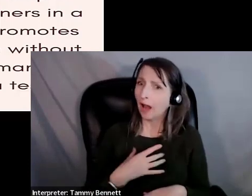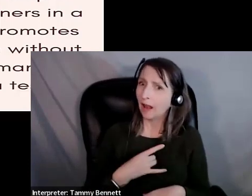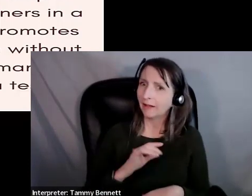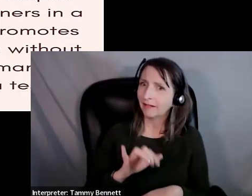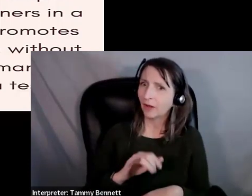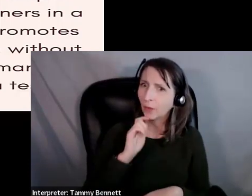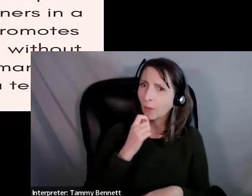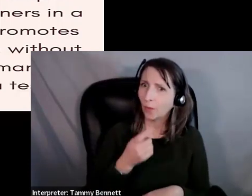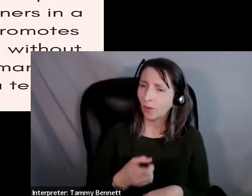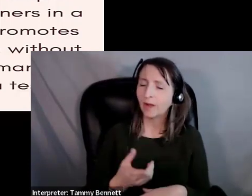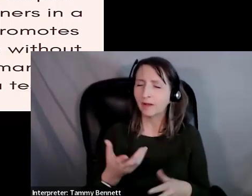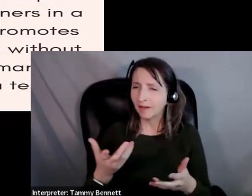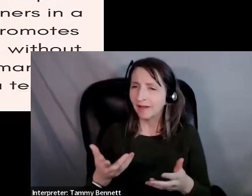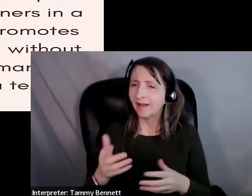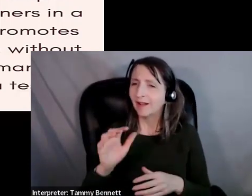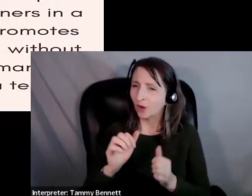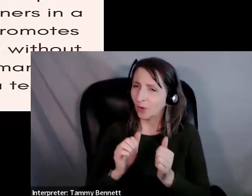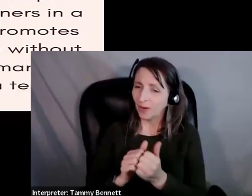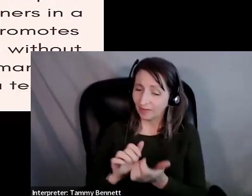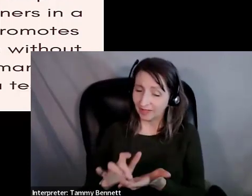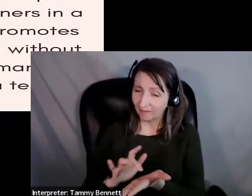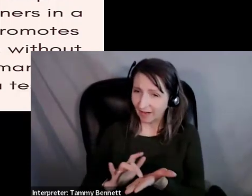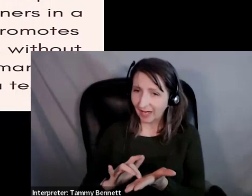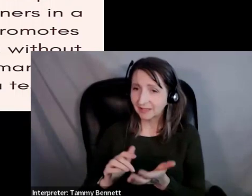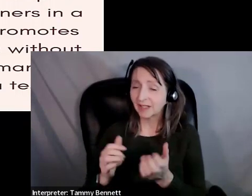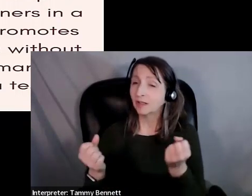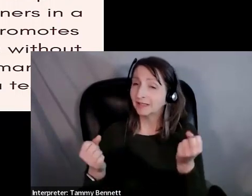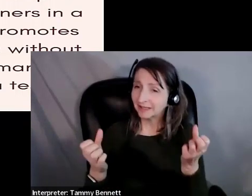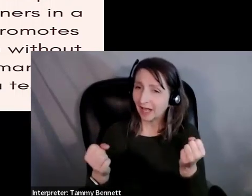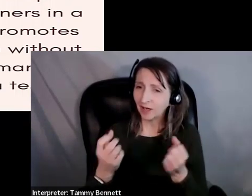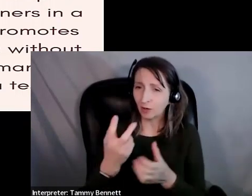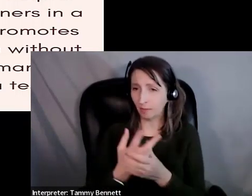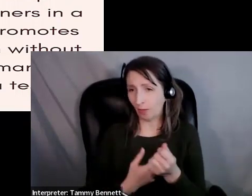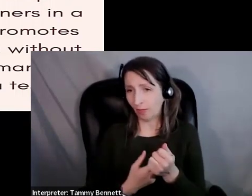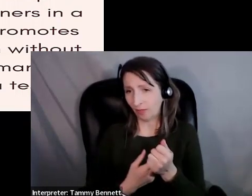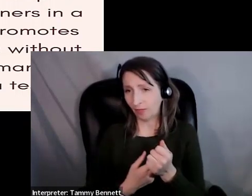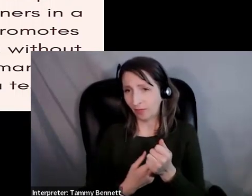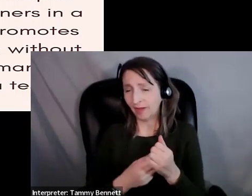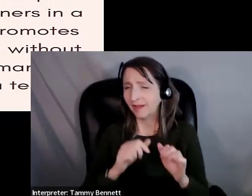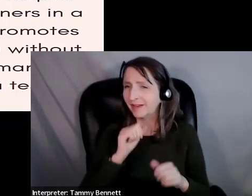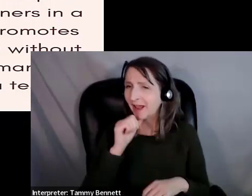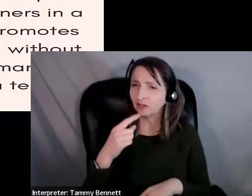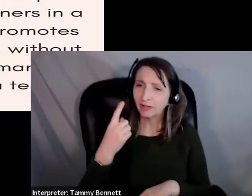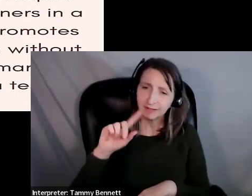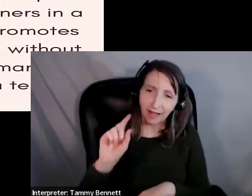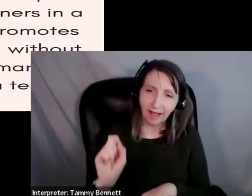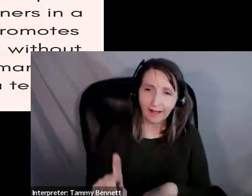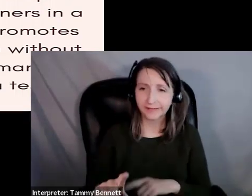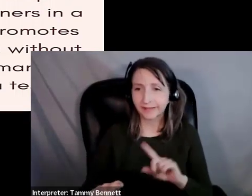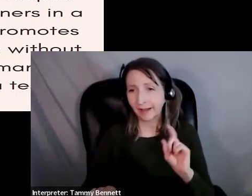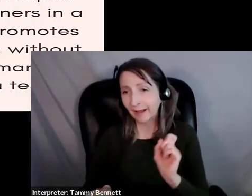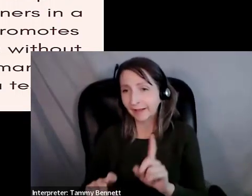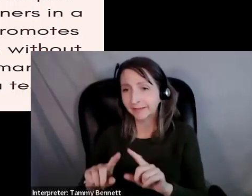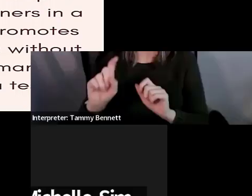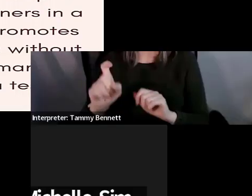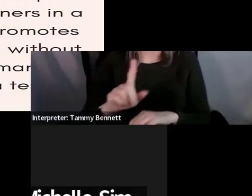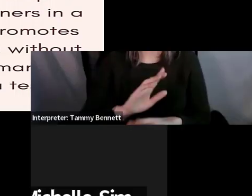using that with device and with ASL as well and emphasizing both and not just asking, asking, asking lots of questions.